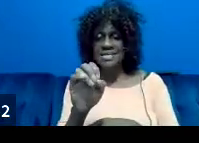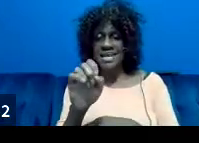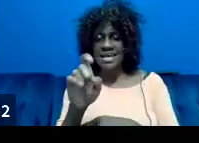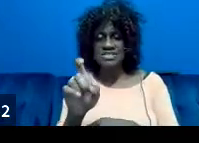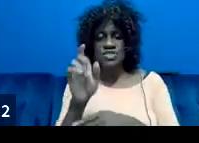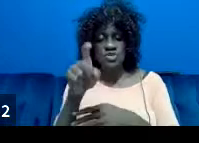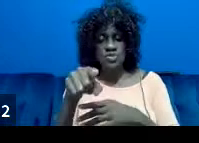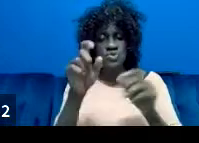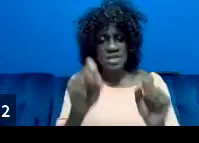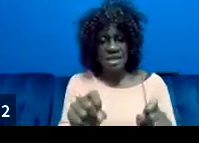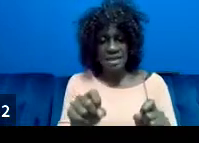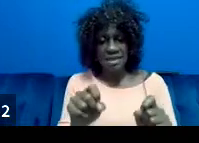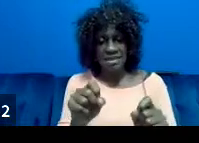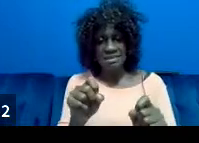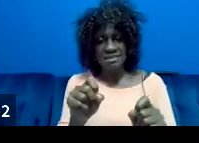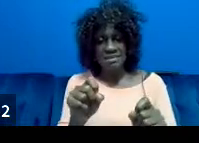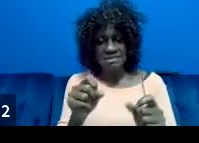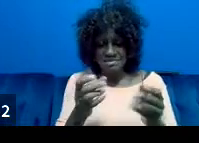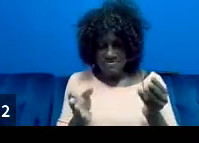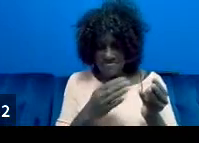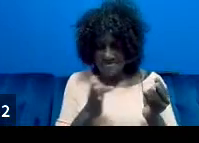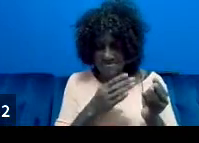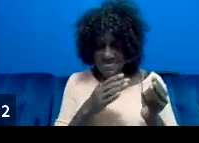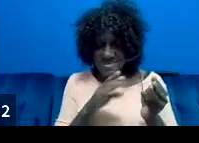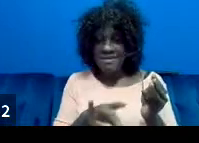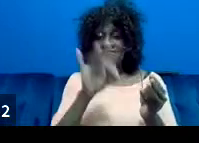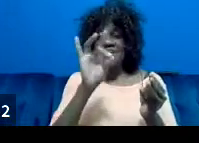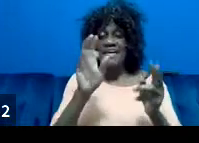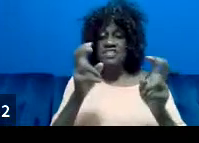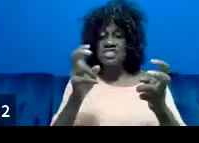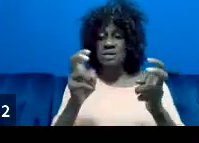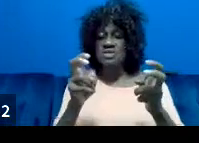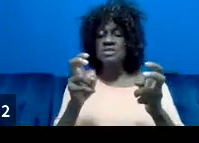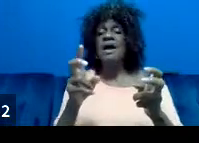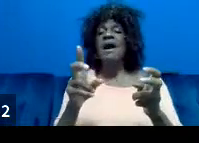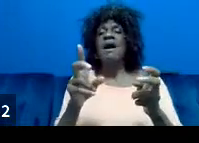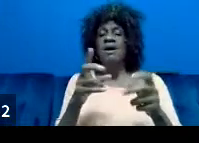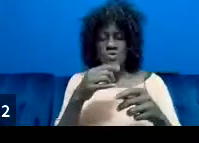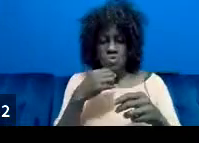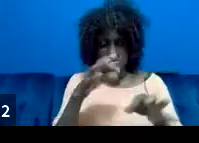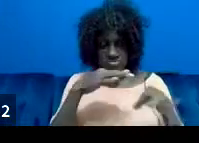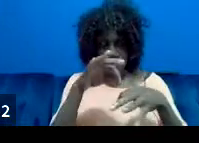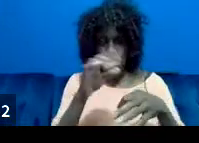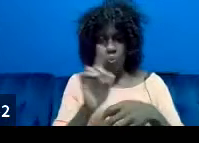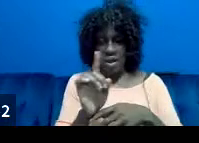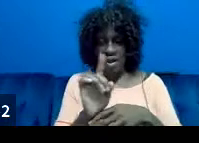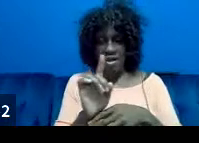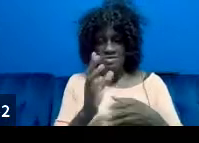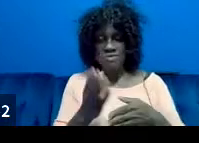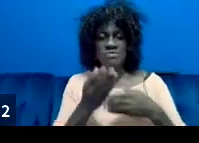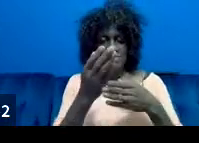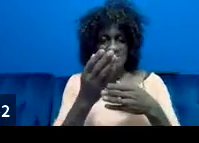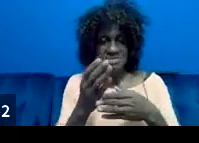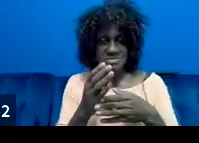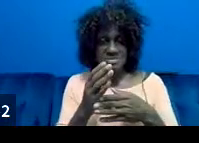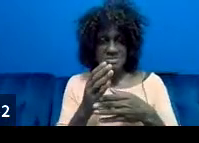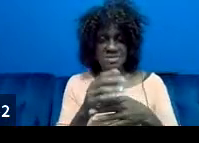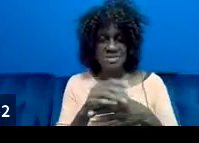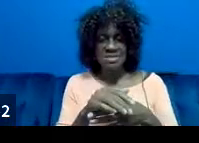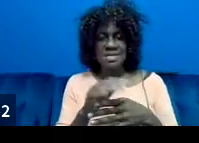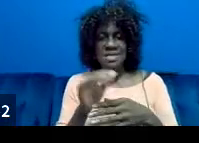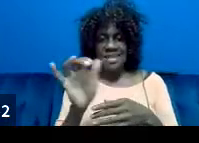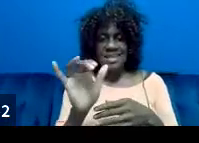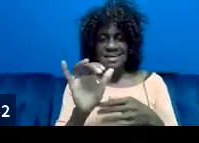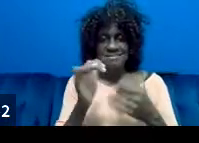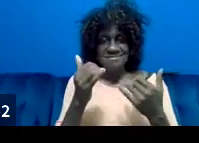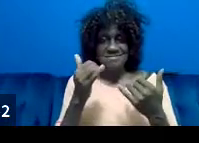can look up the specific subject you're trying to, and it'll tell you where those provisions are. Okay. Very similar to what we